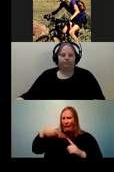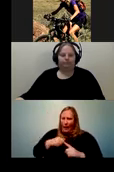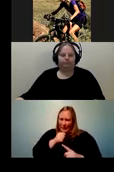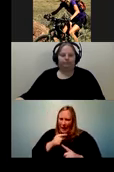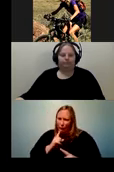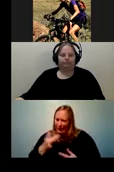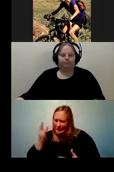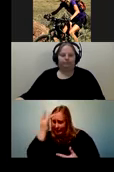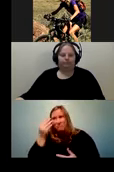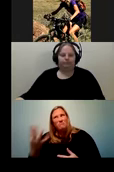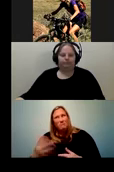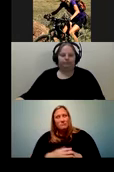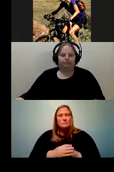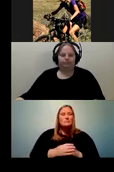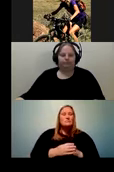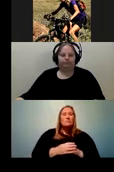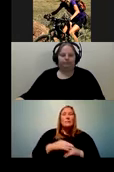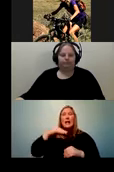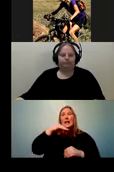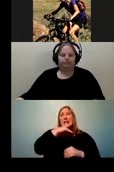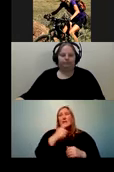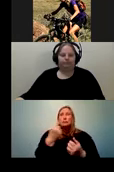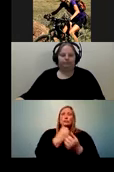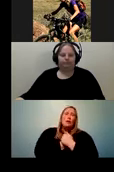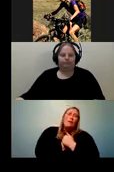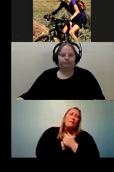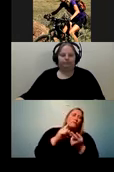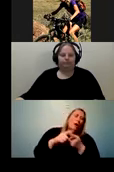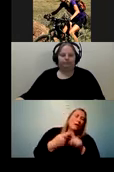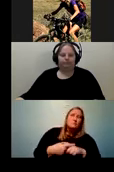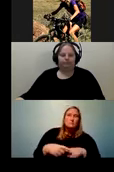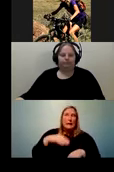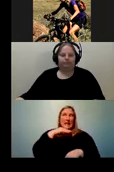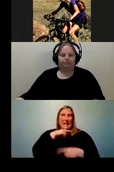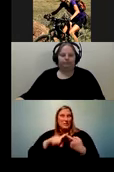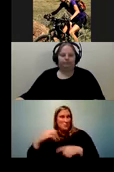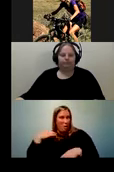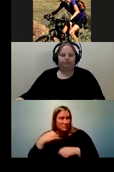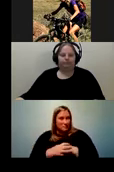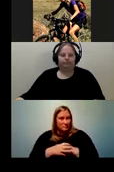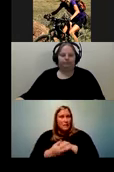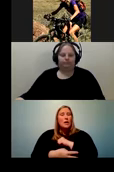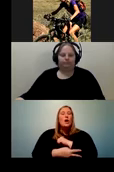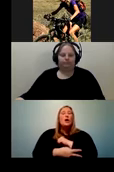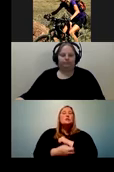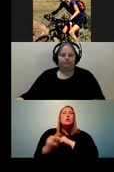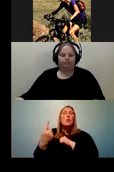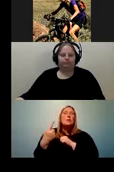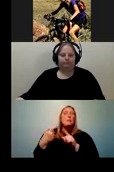to a loved one to spare their feelings, lied to a boss, stolen a small office supply.